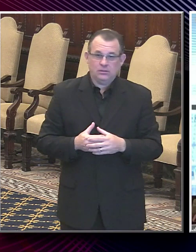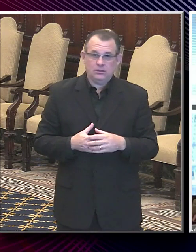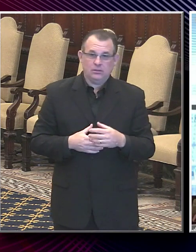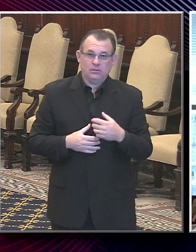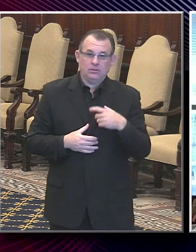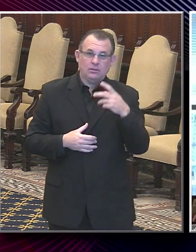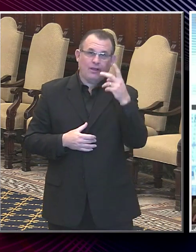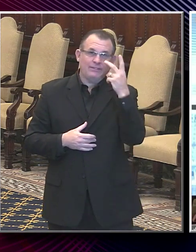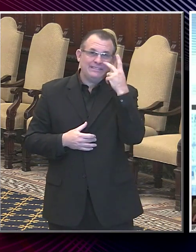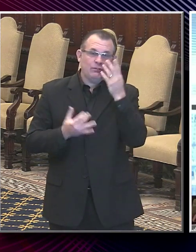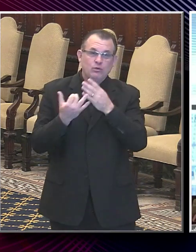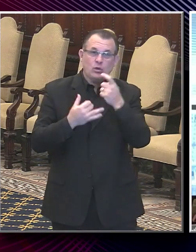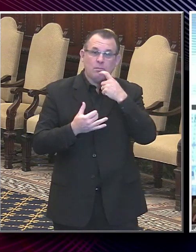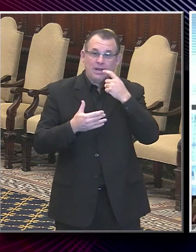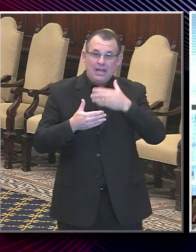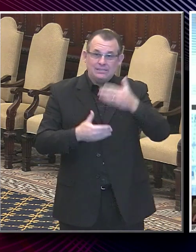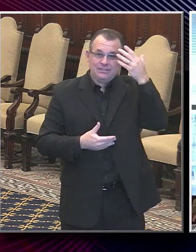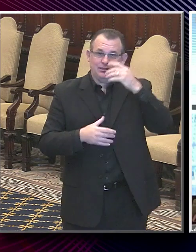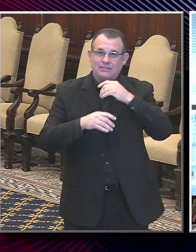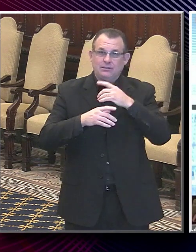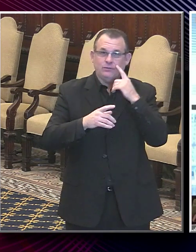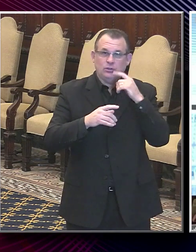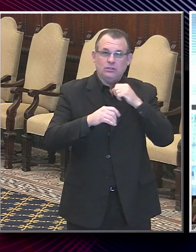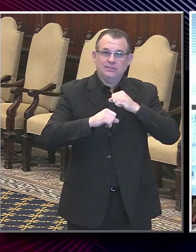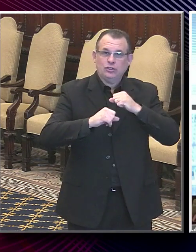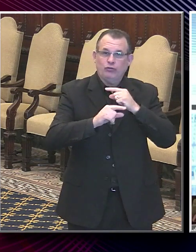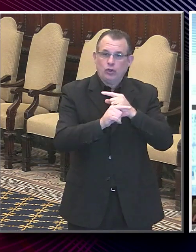with our security guards, or creating some